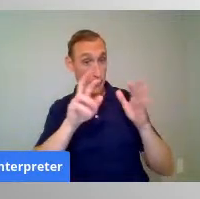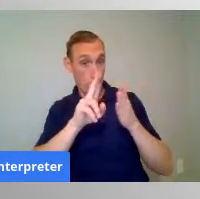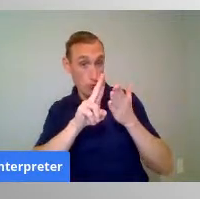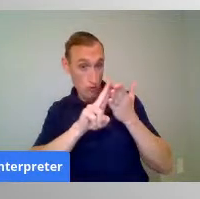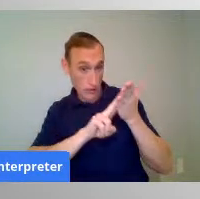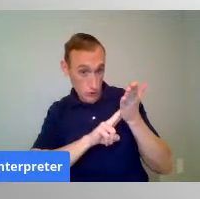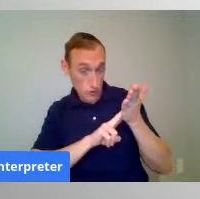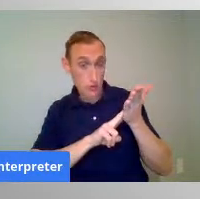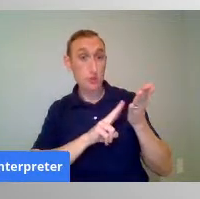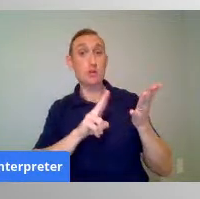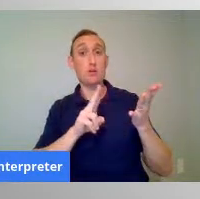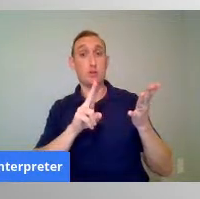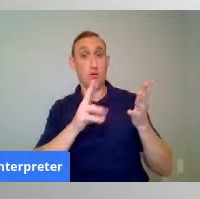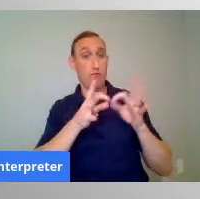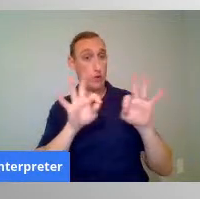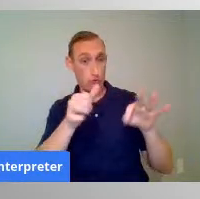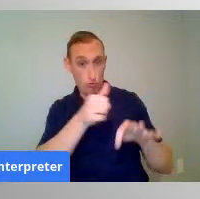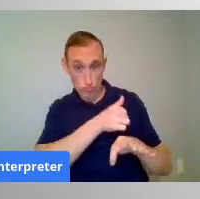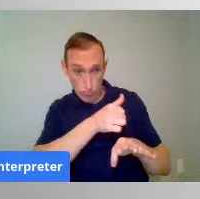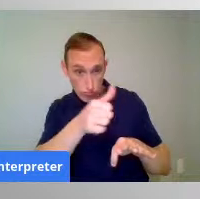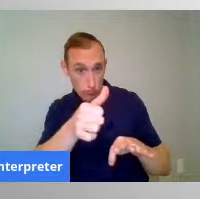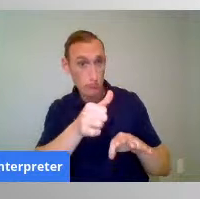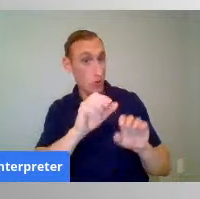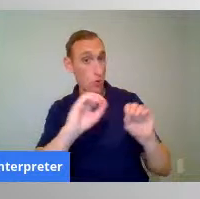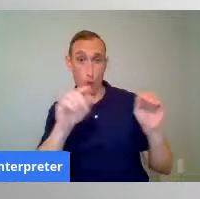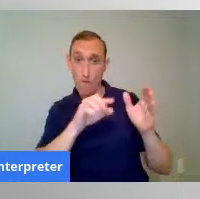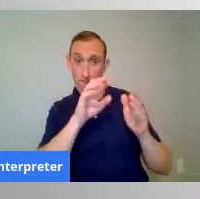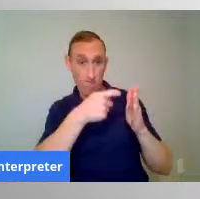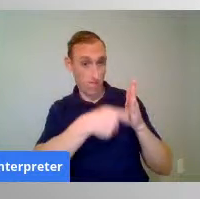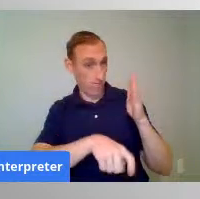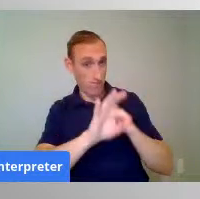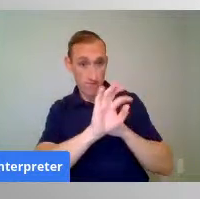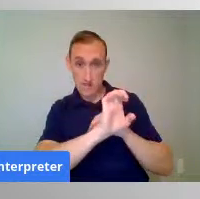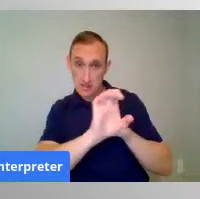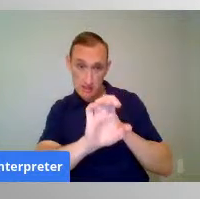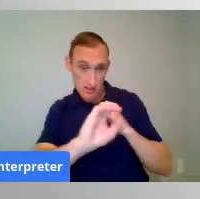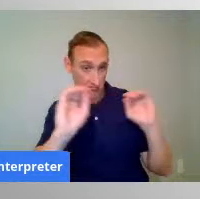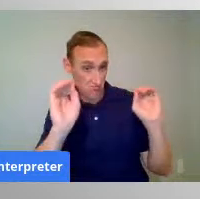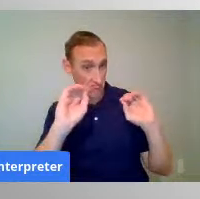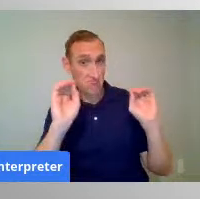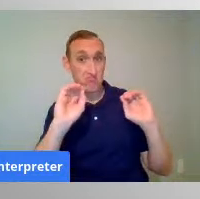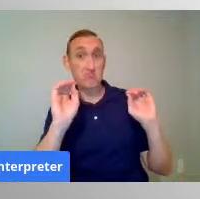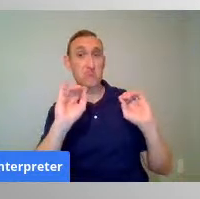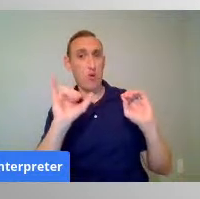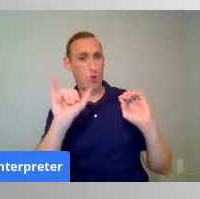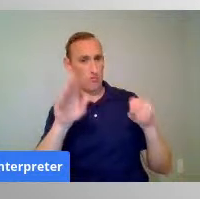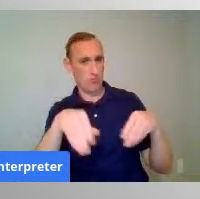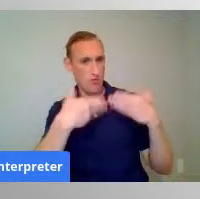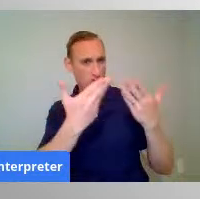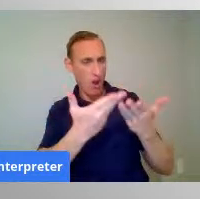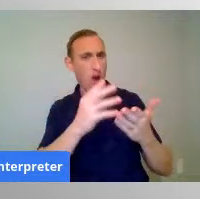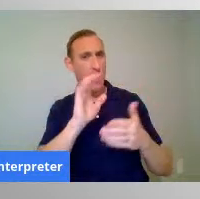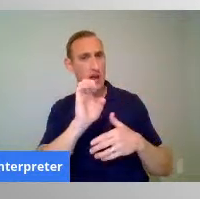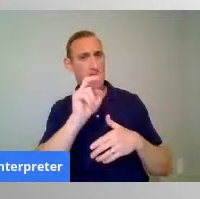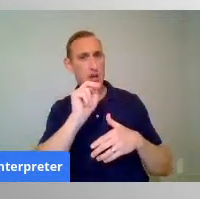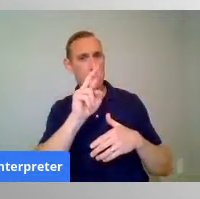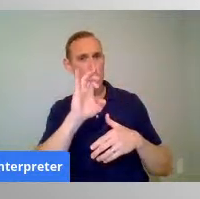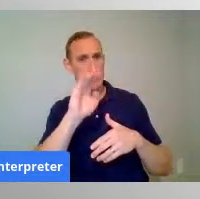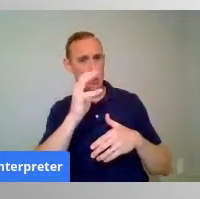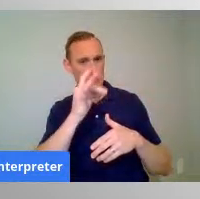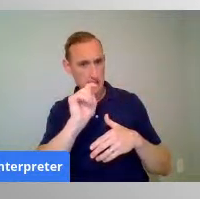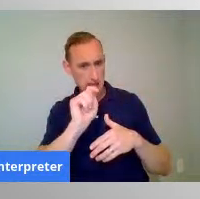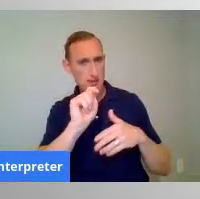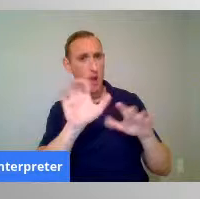a free transportation that provided not just sports opportunities, but also enrichment activities. And I know that that's